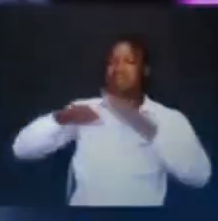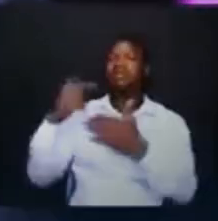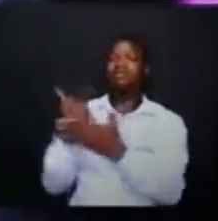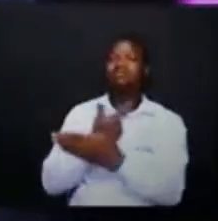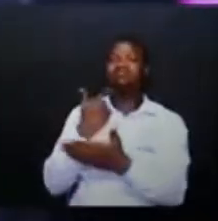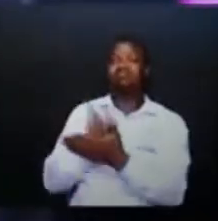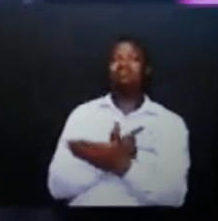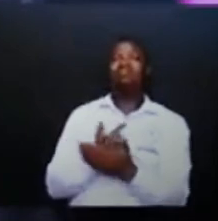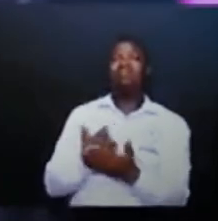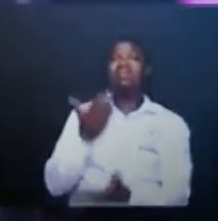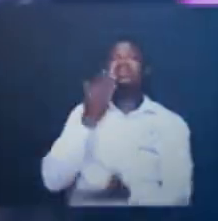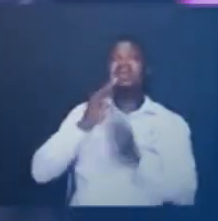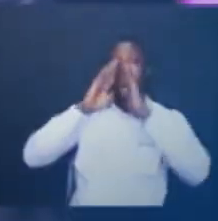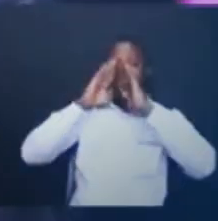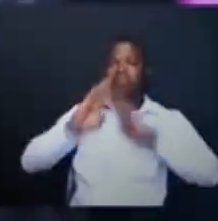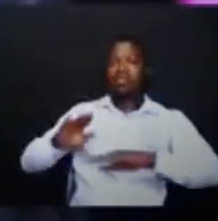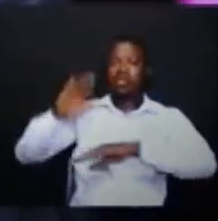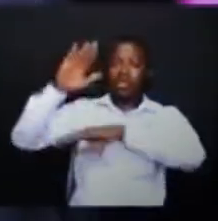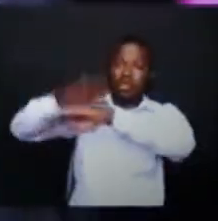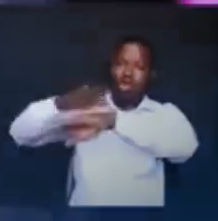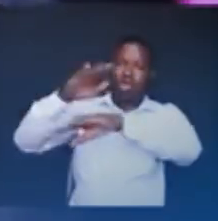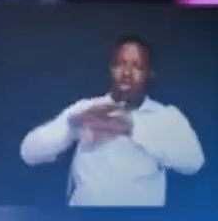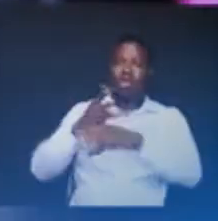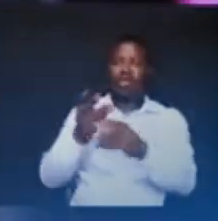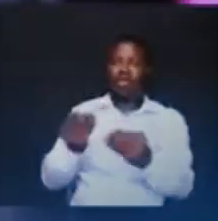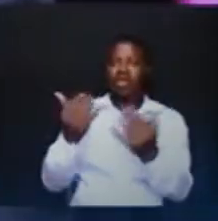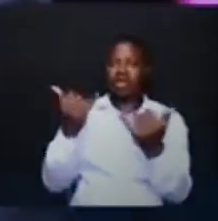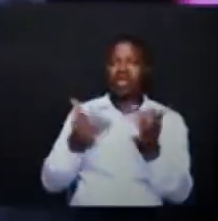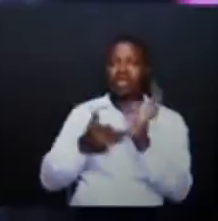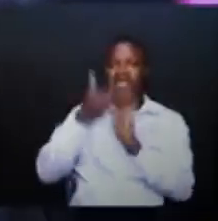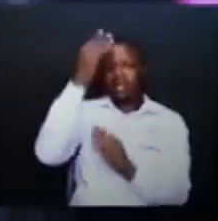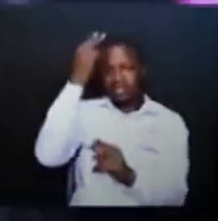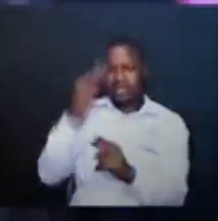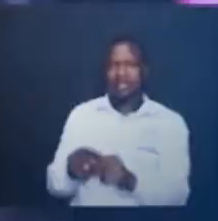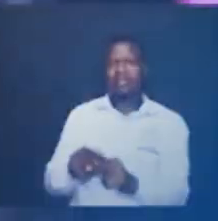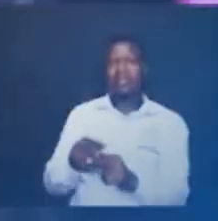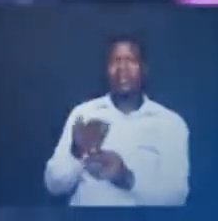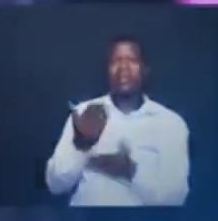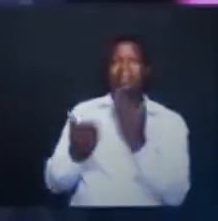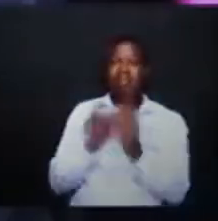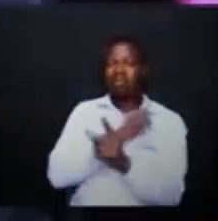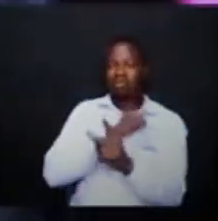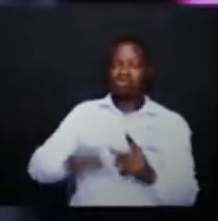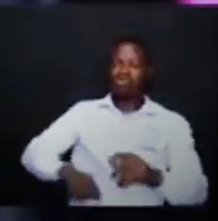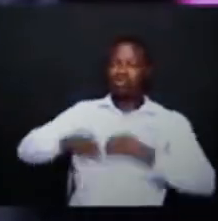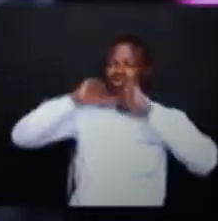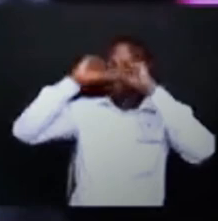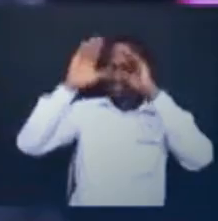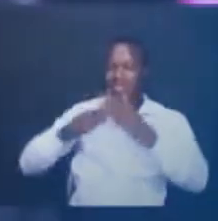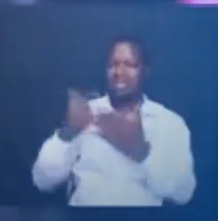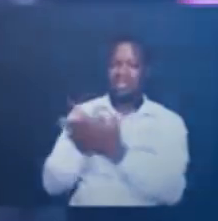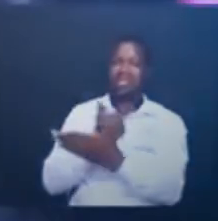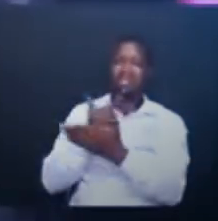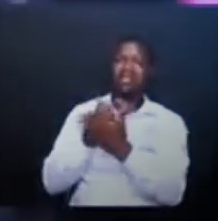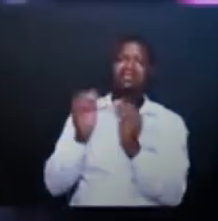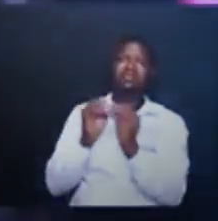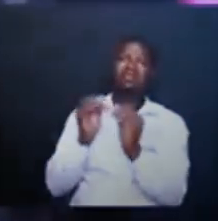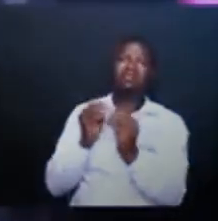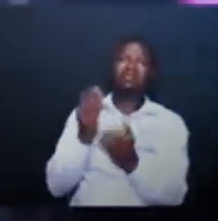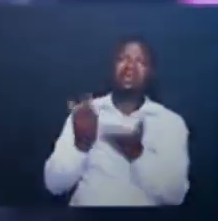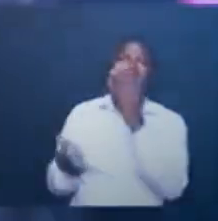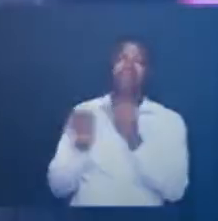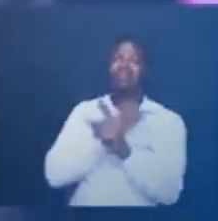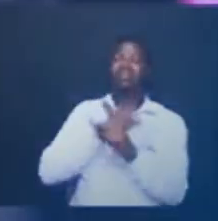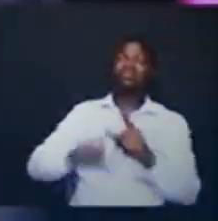Ghana. May peace be upon this land. May the Lord bless Ghana. May the Lord